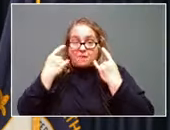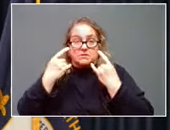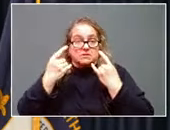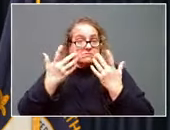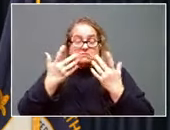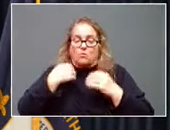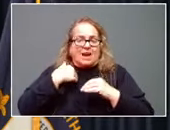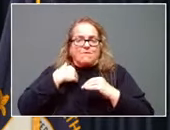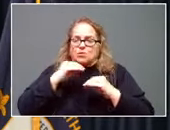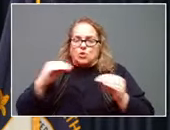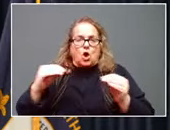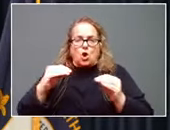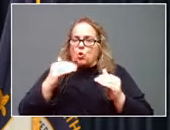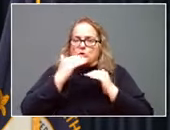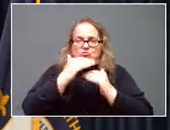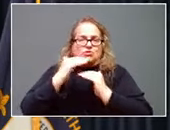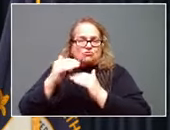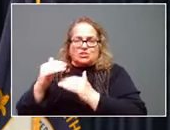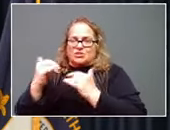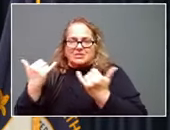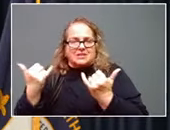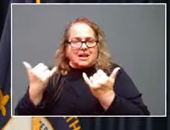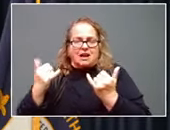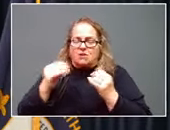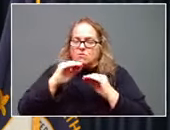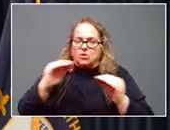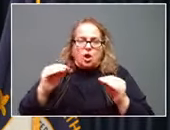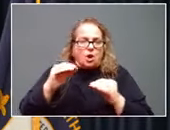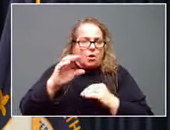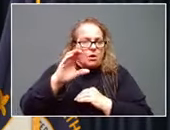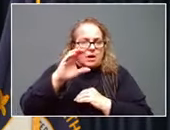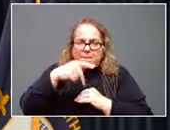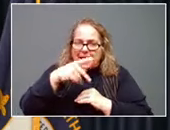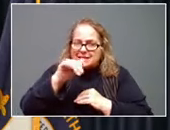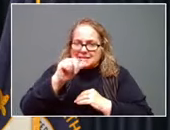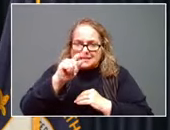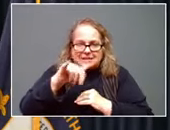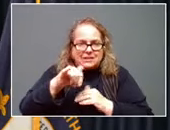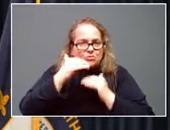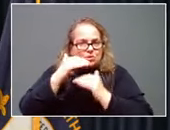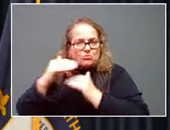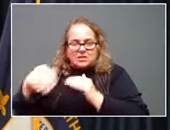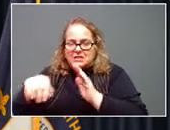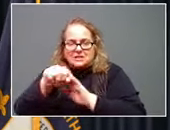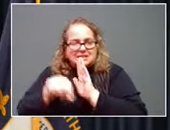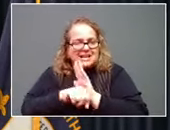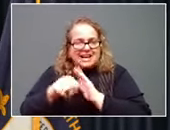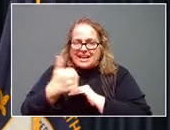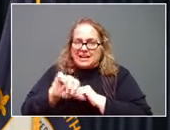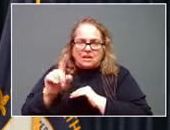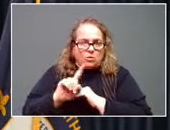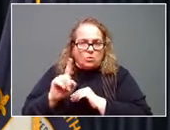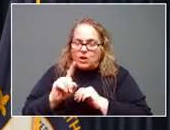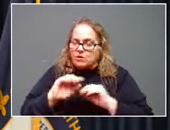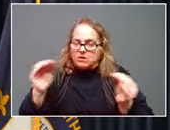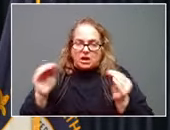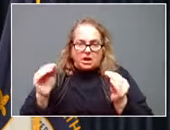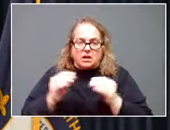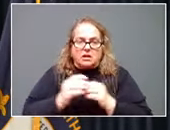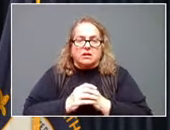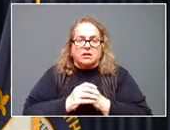aren't capacity restrictions, at least from the state, in place anywhere now. You see giant